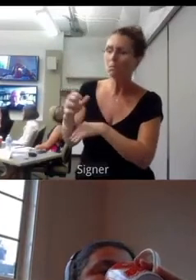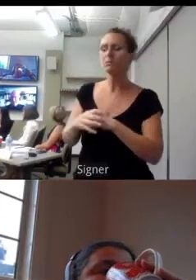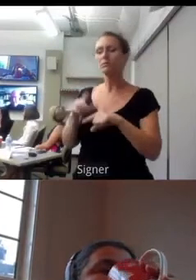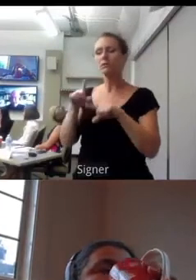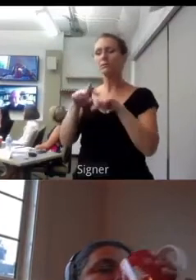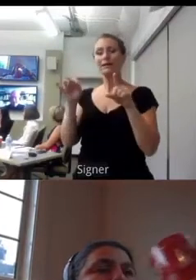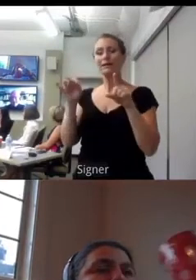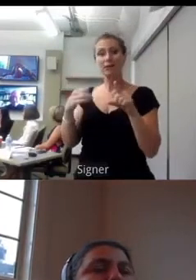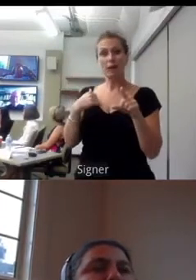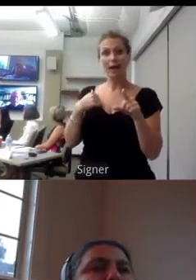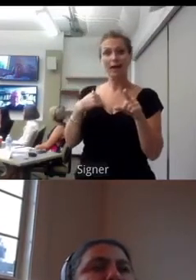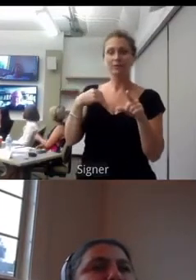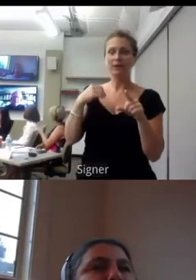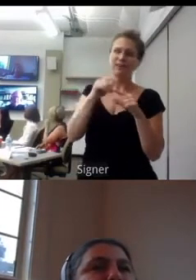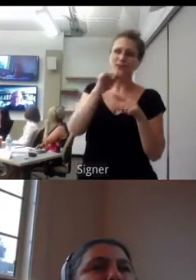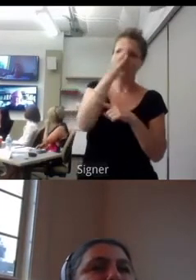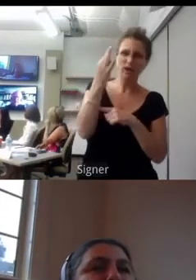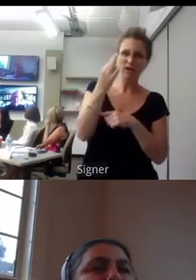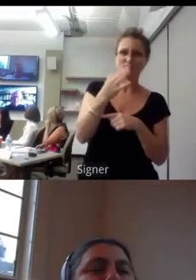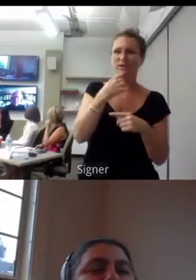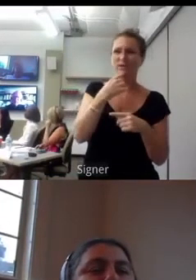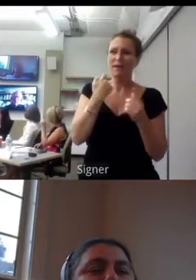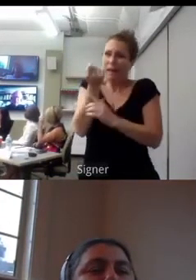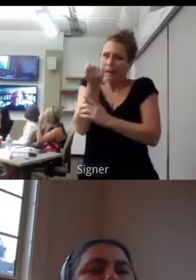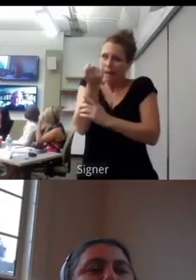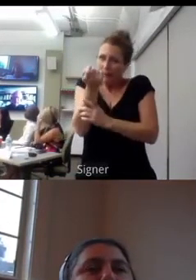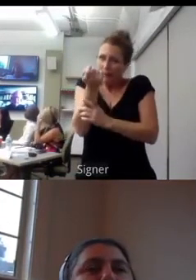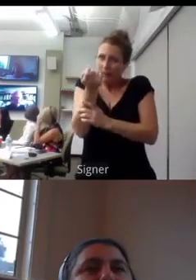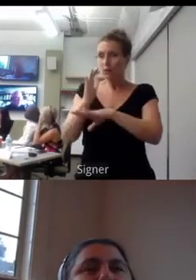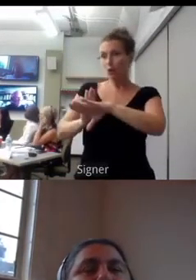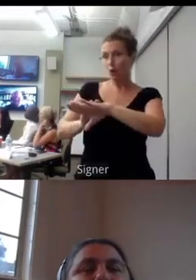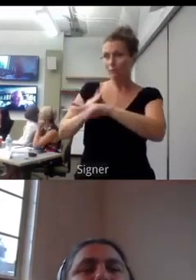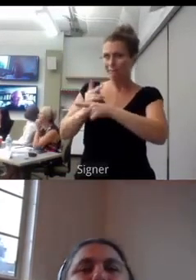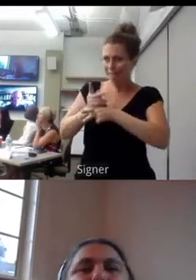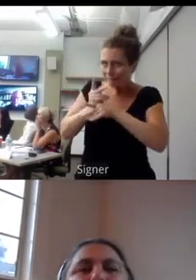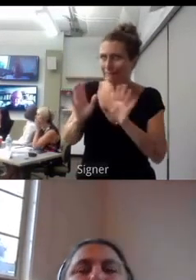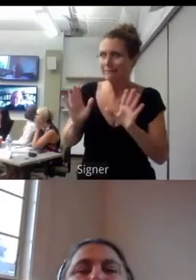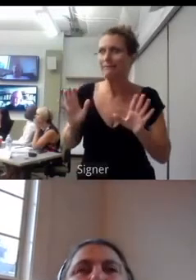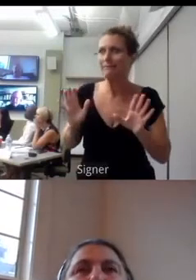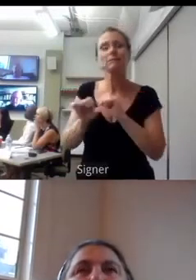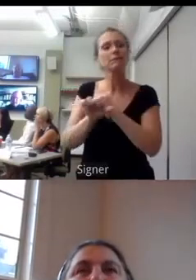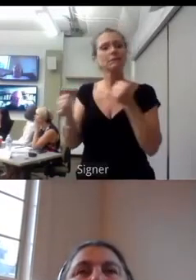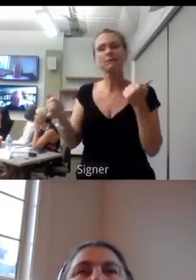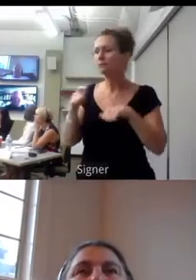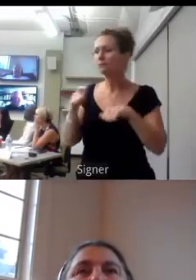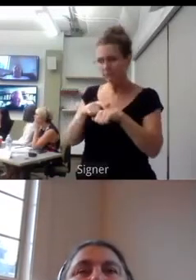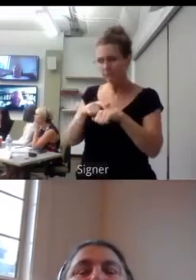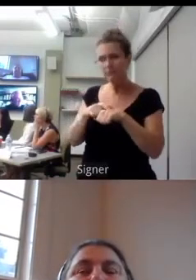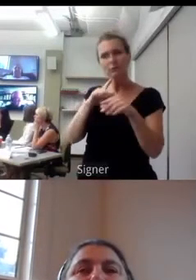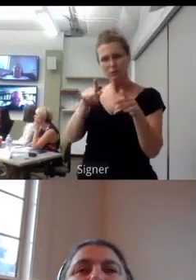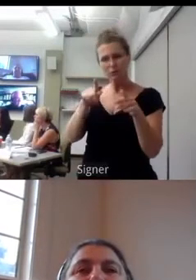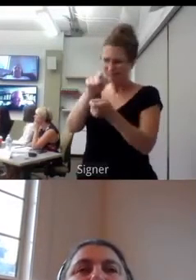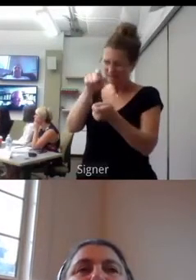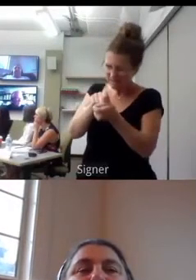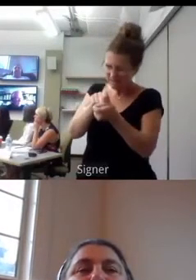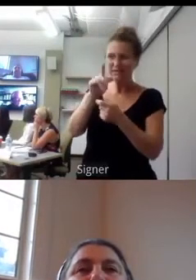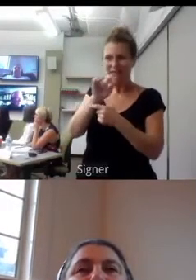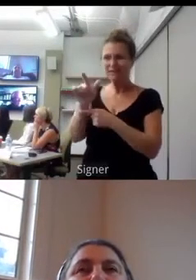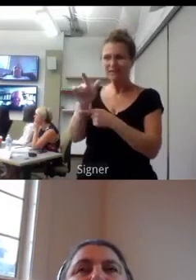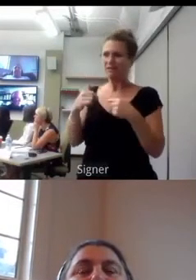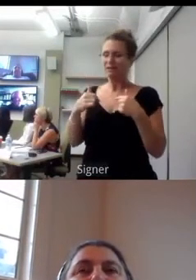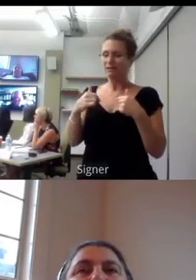of caution here. Anytime you specify in detail, and I'm reading from the